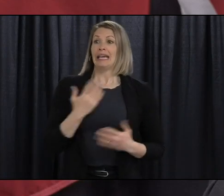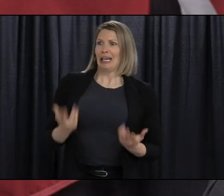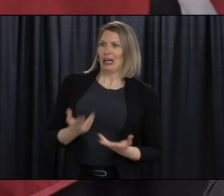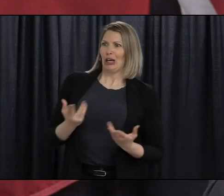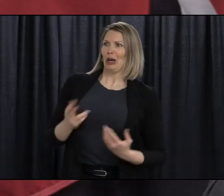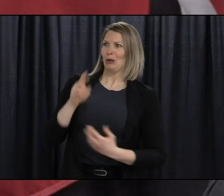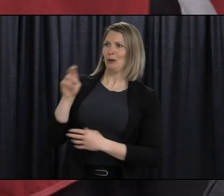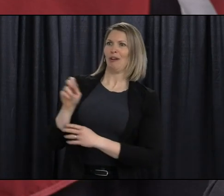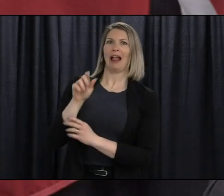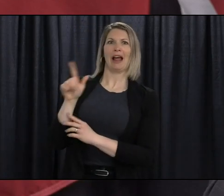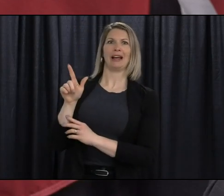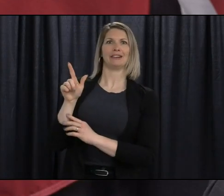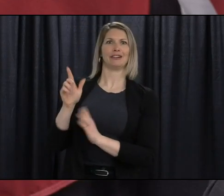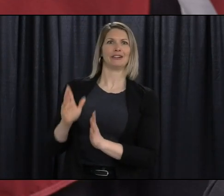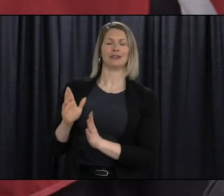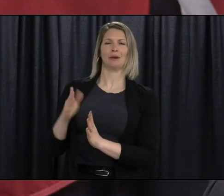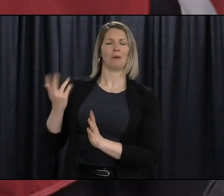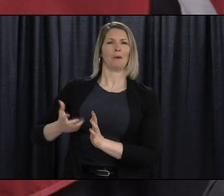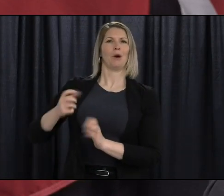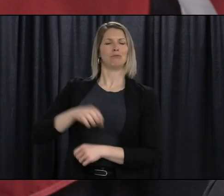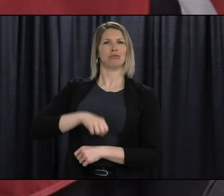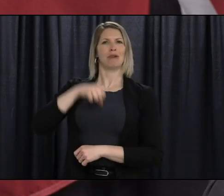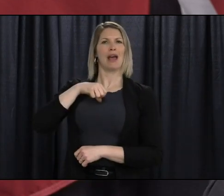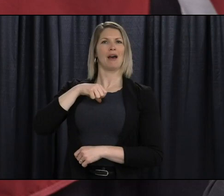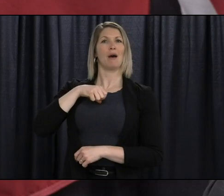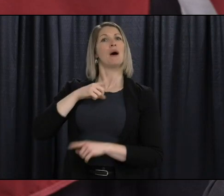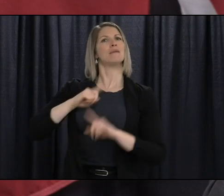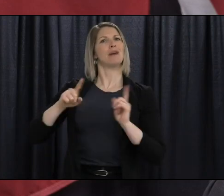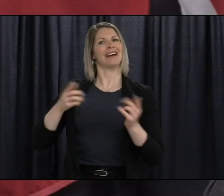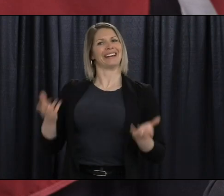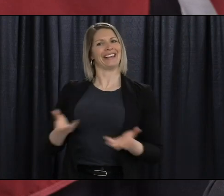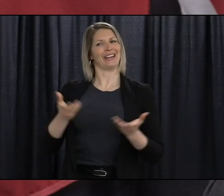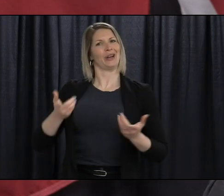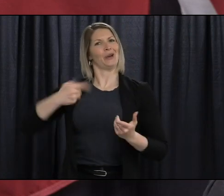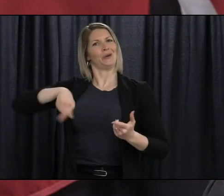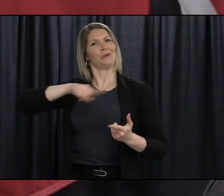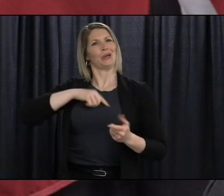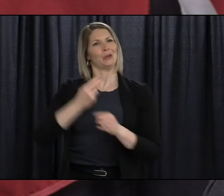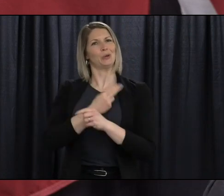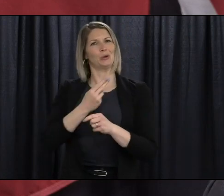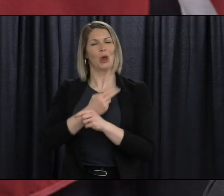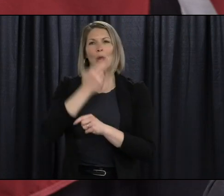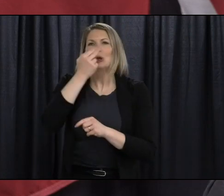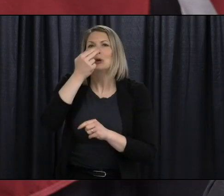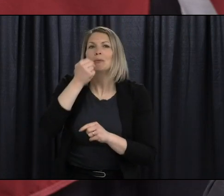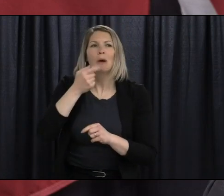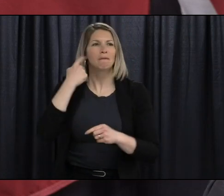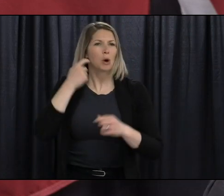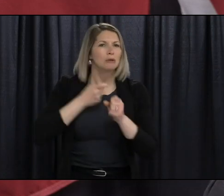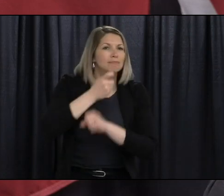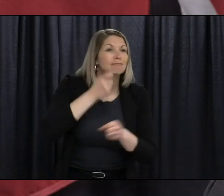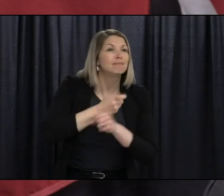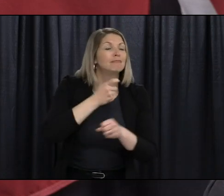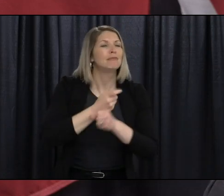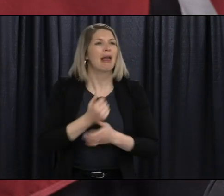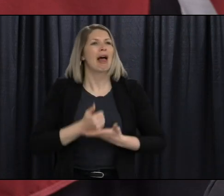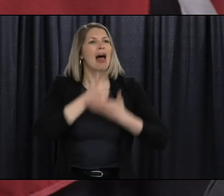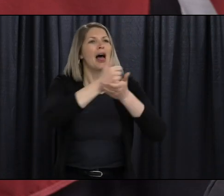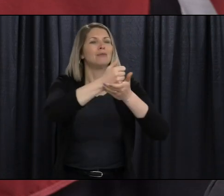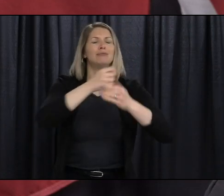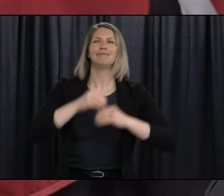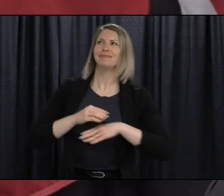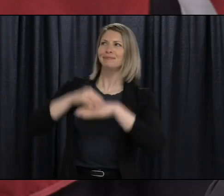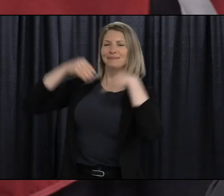way to use good old-fashioned Newfoundland and Labrador humor to lift the spirits of some of the most vulnerable in our